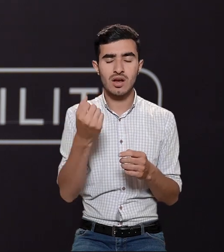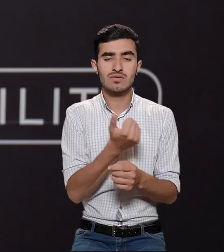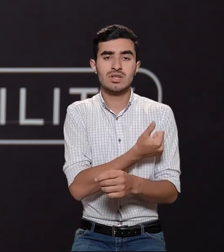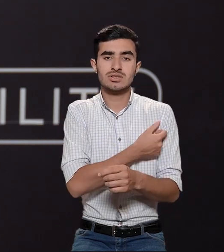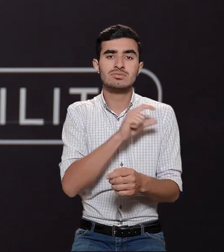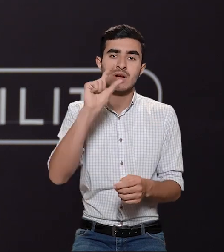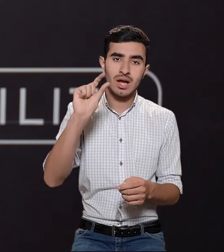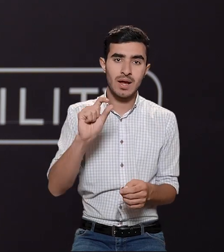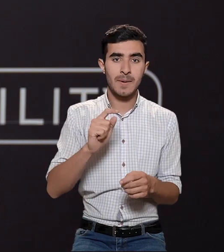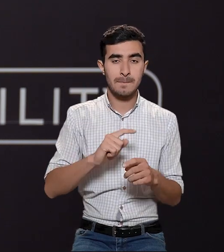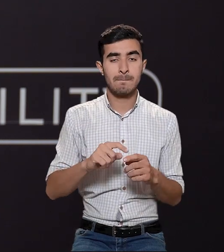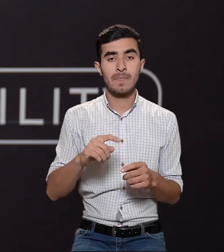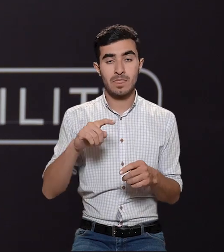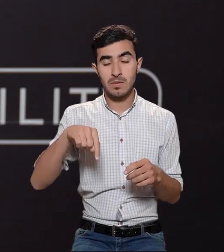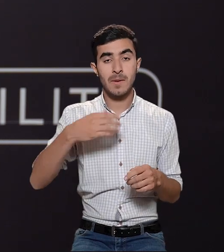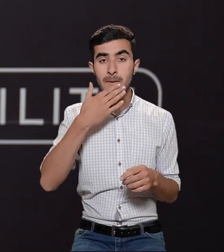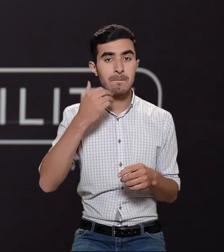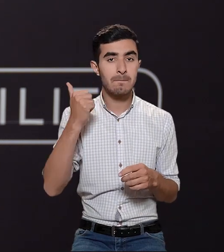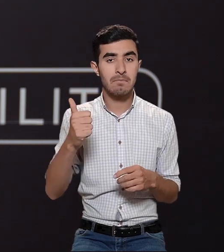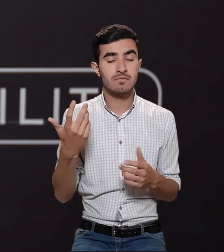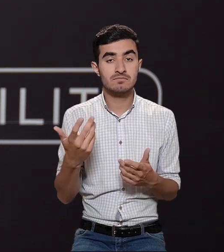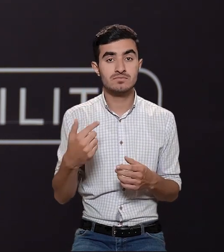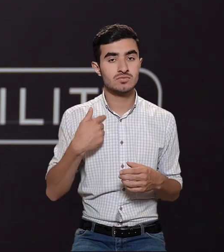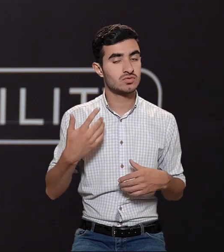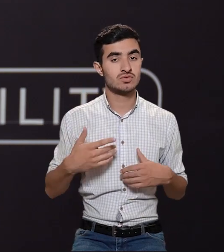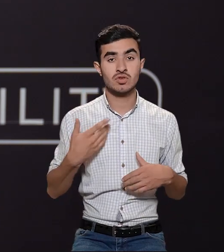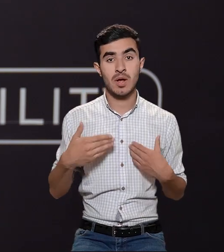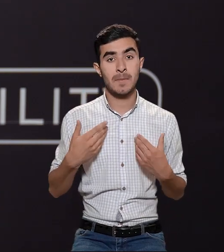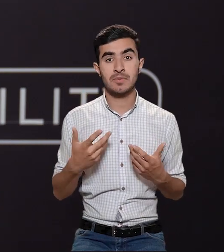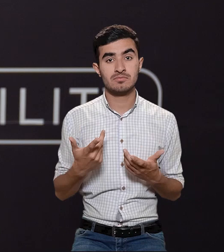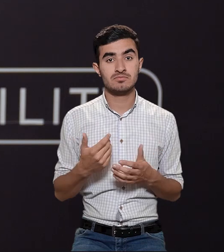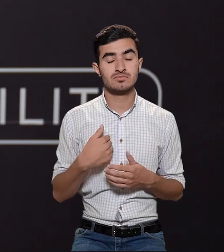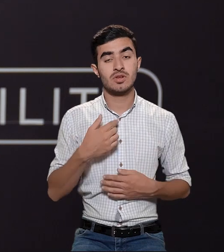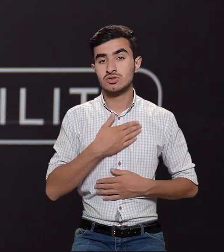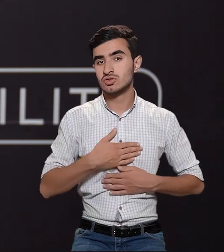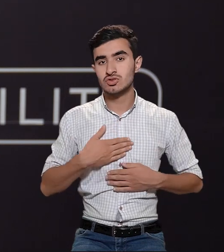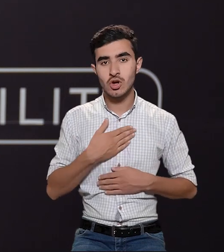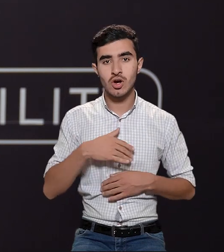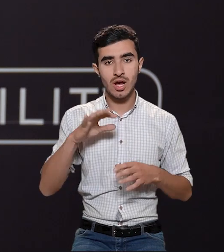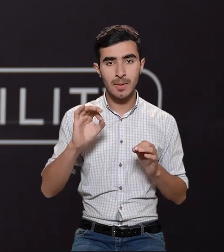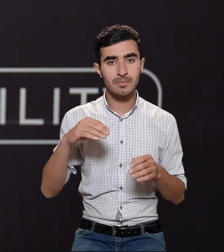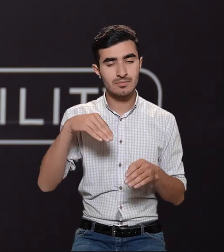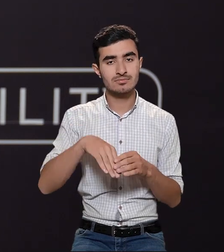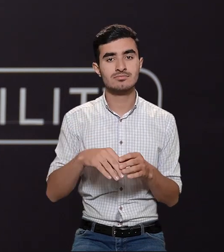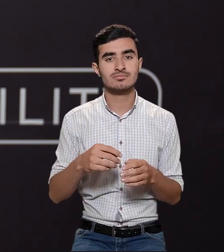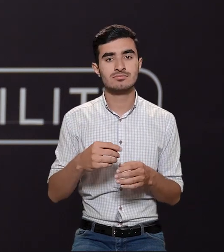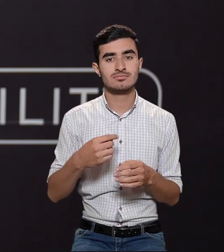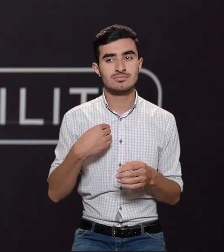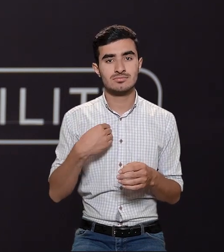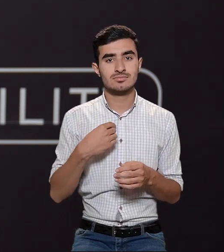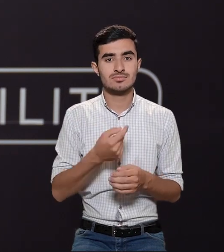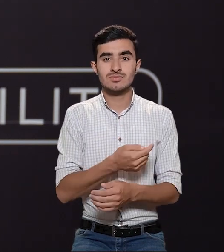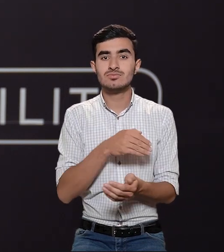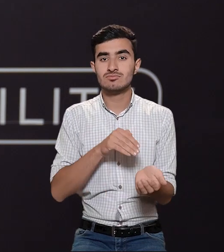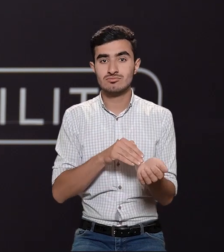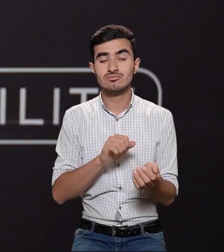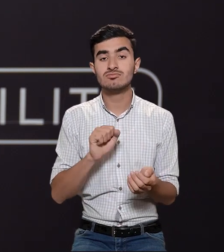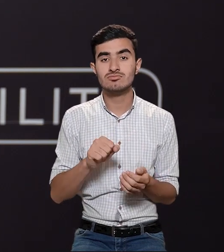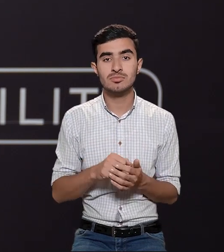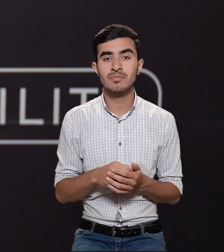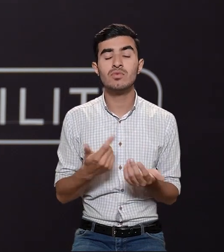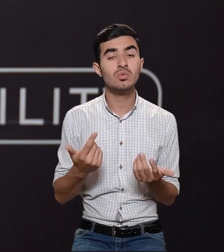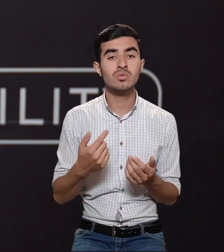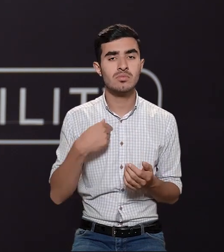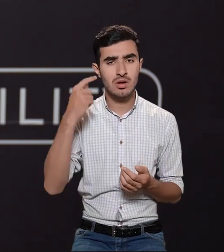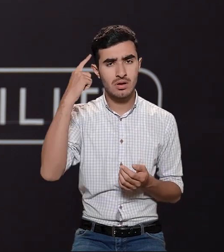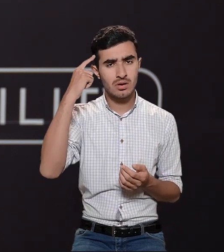of the anesthesiologist. So this is the best thing that I enjoy in this specialty, because